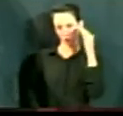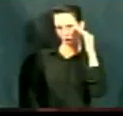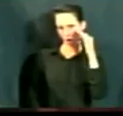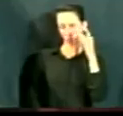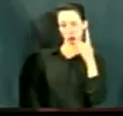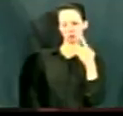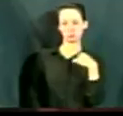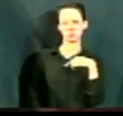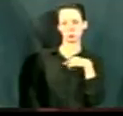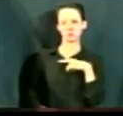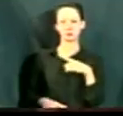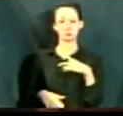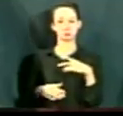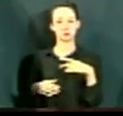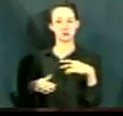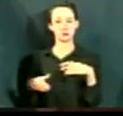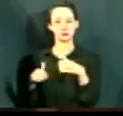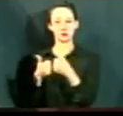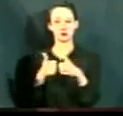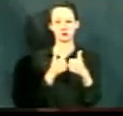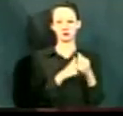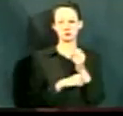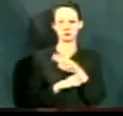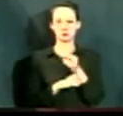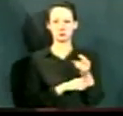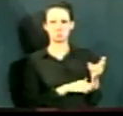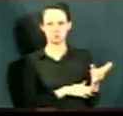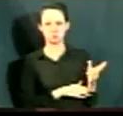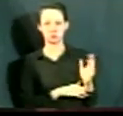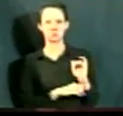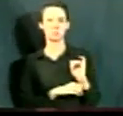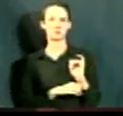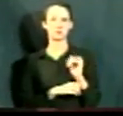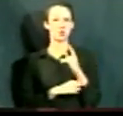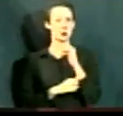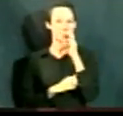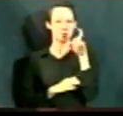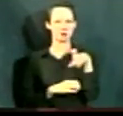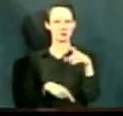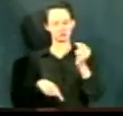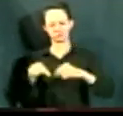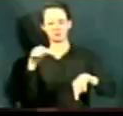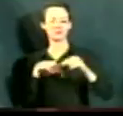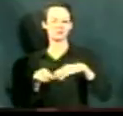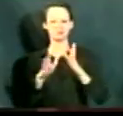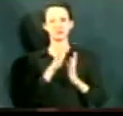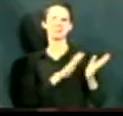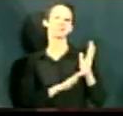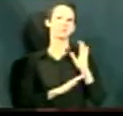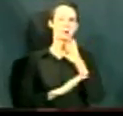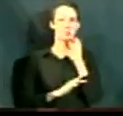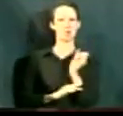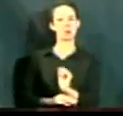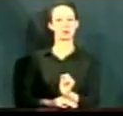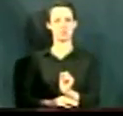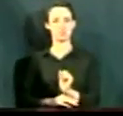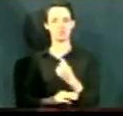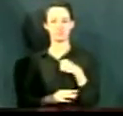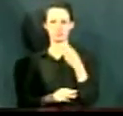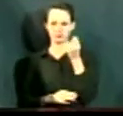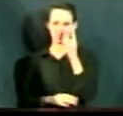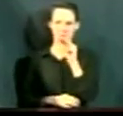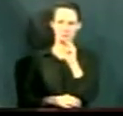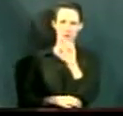knocks. We don't need to go backwards. So while I understand Ms. Hill's